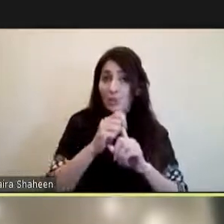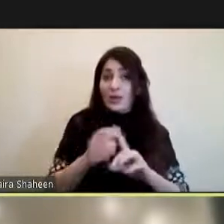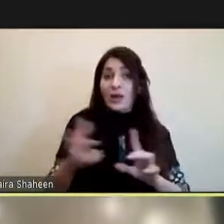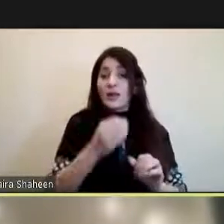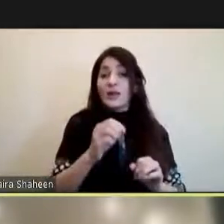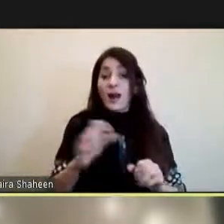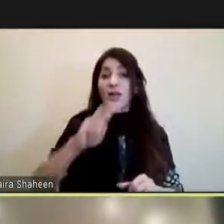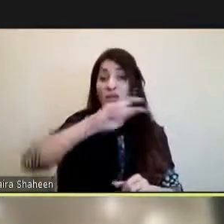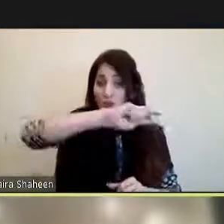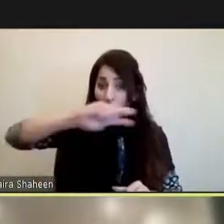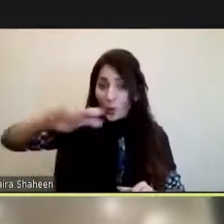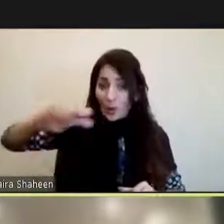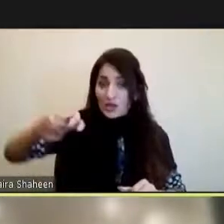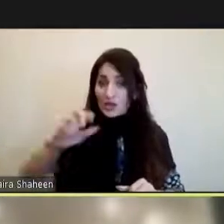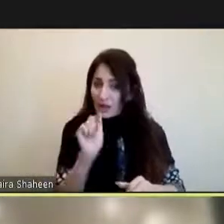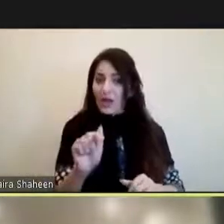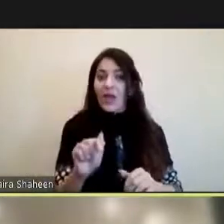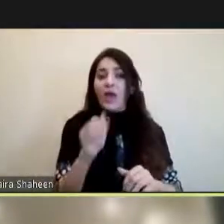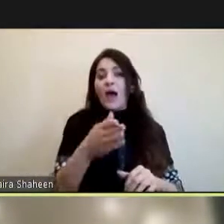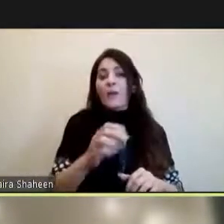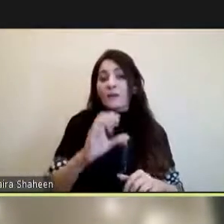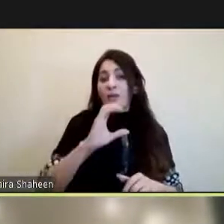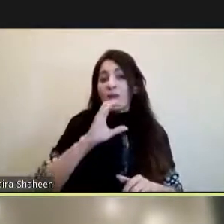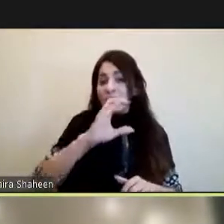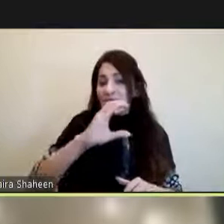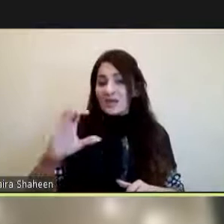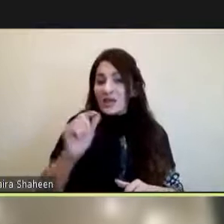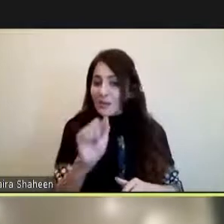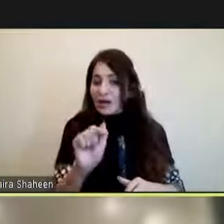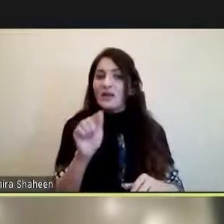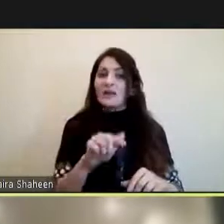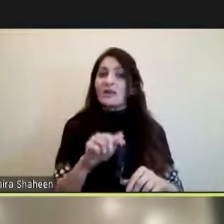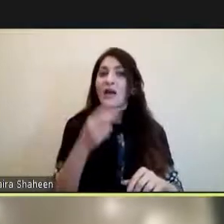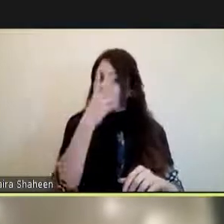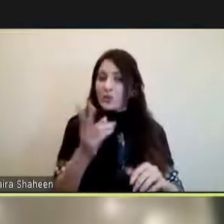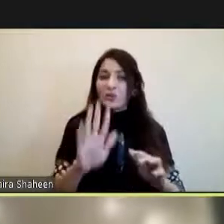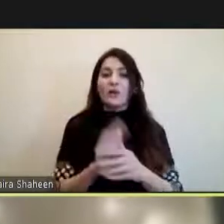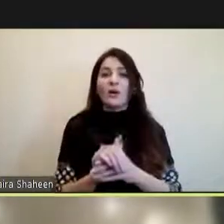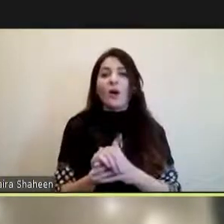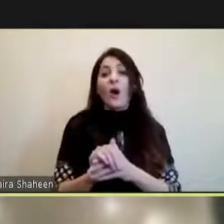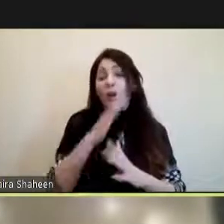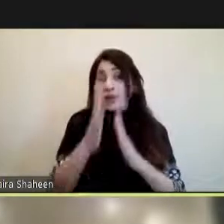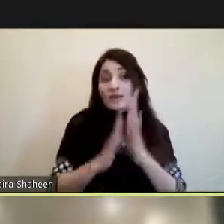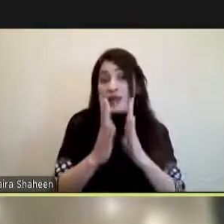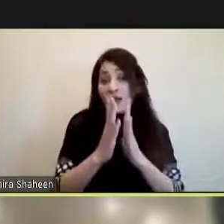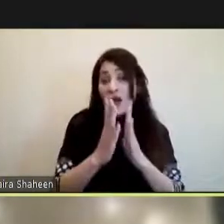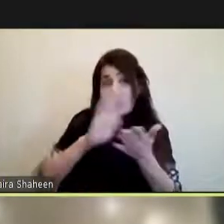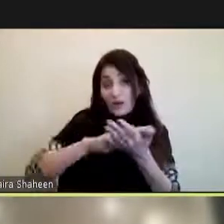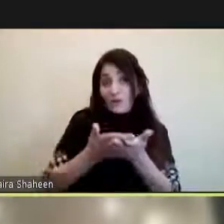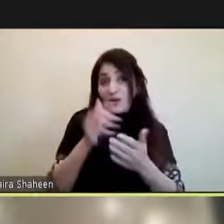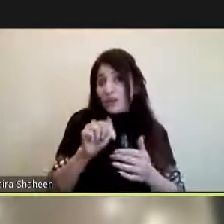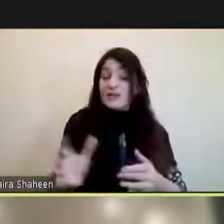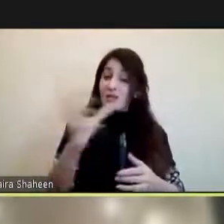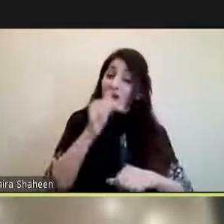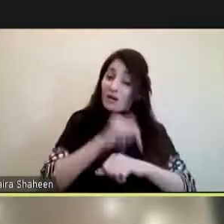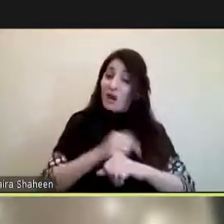you may enable through the CC button on your screen. We will have a sign language interpreter on screen at all times. The meeting